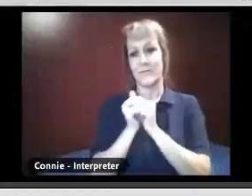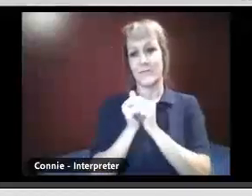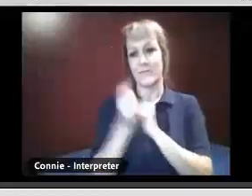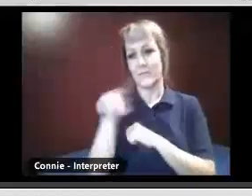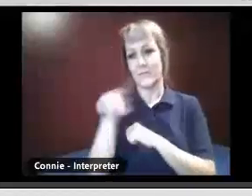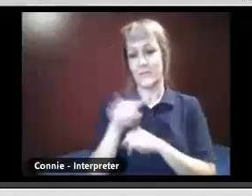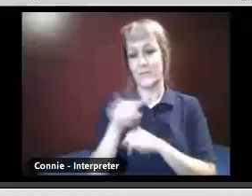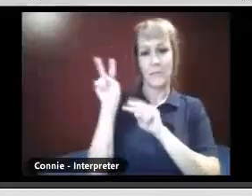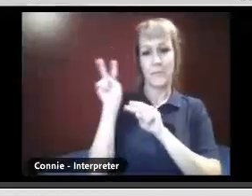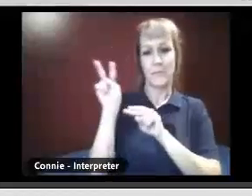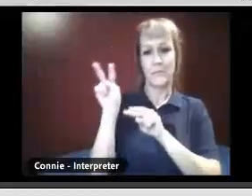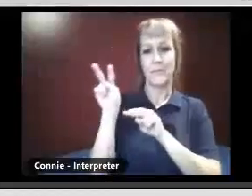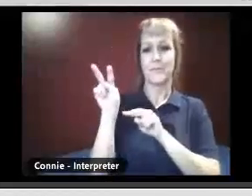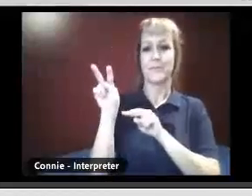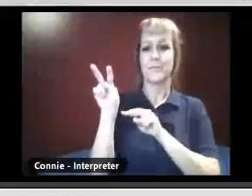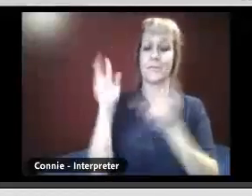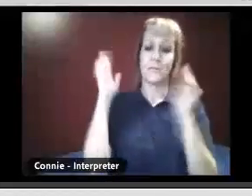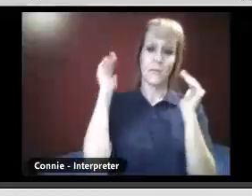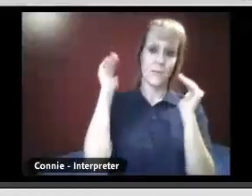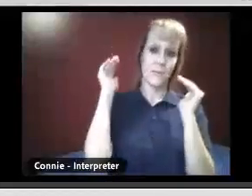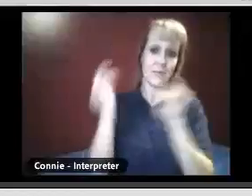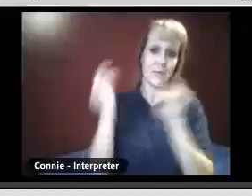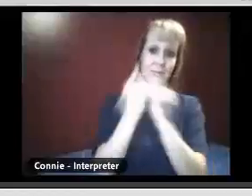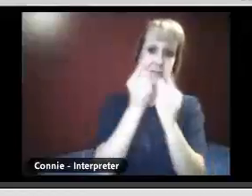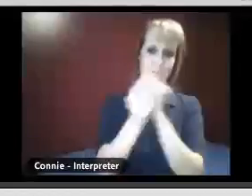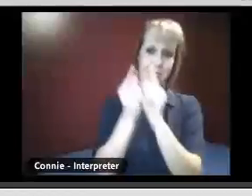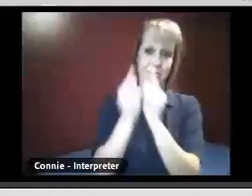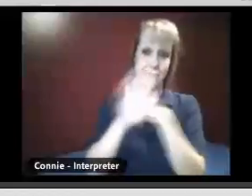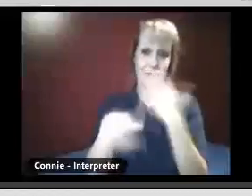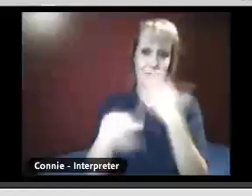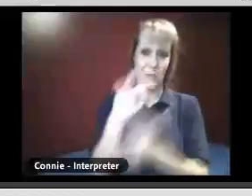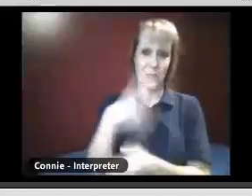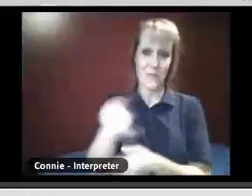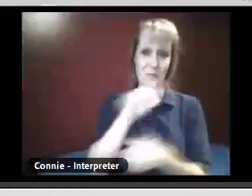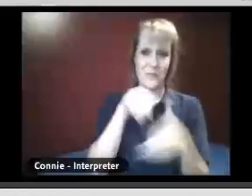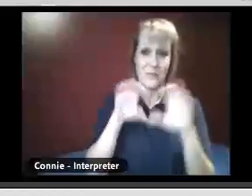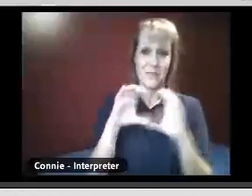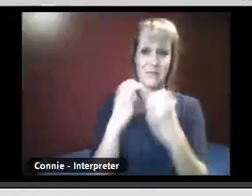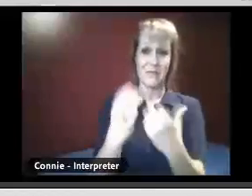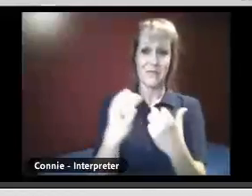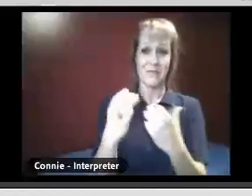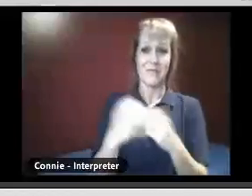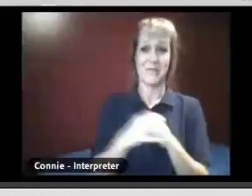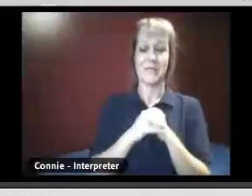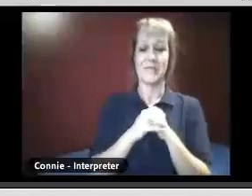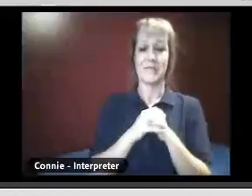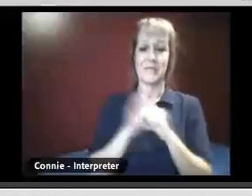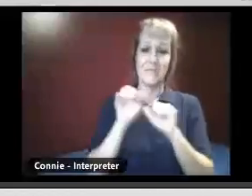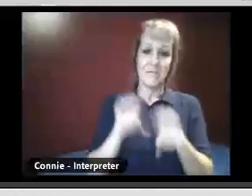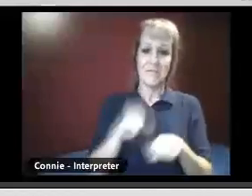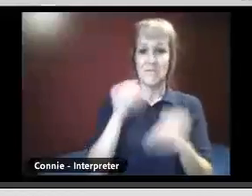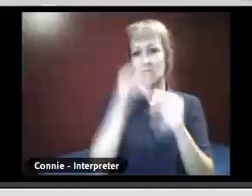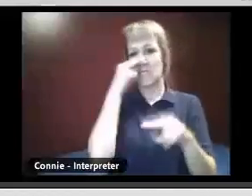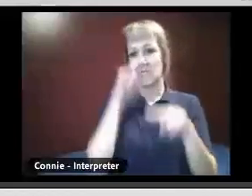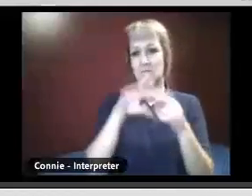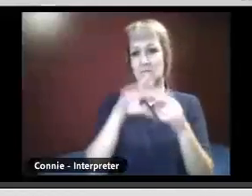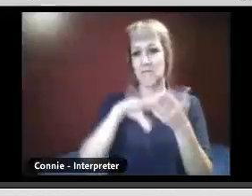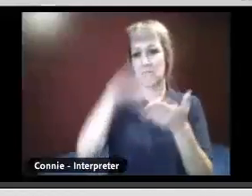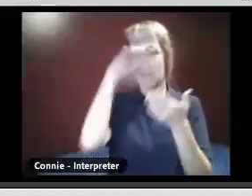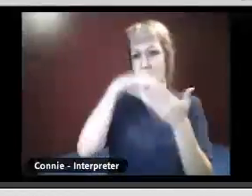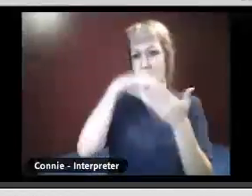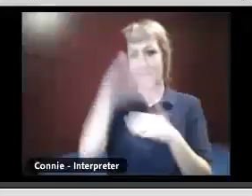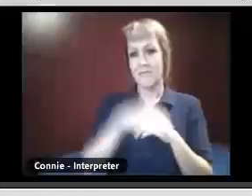looking forward to hopefully meeting you all in person, where we can have a bit of fun with the learning,